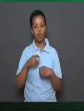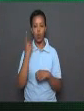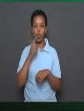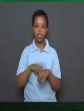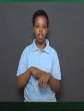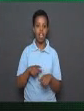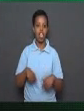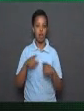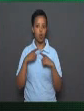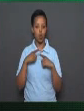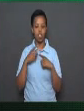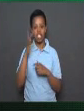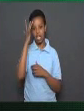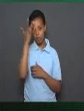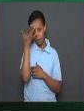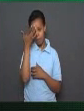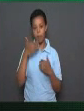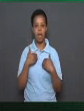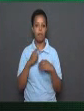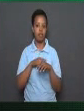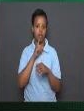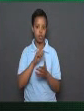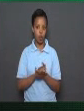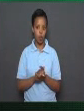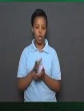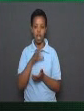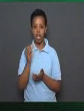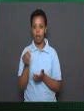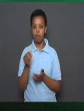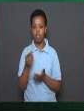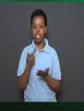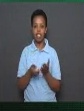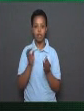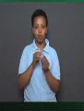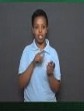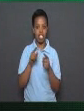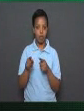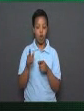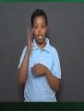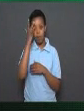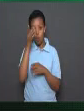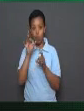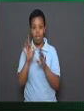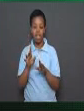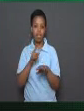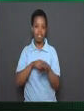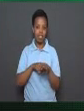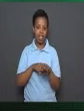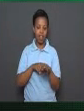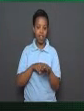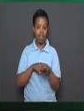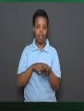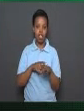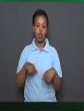present when the disease is present, and should not be present if the disease is not